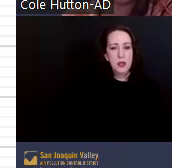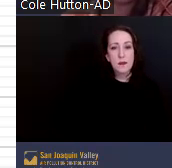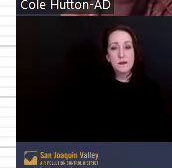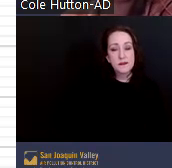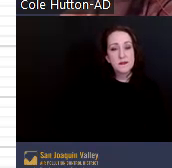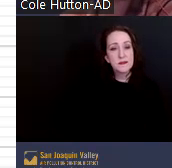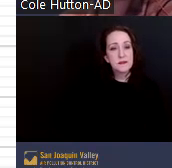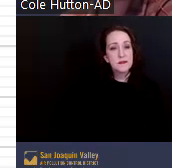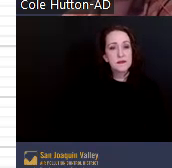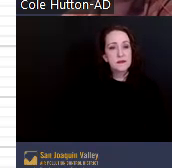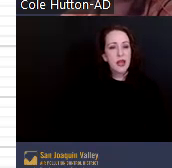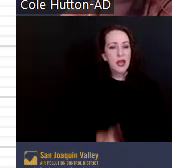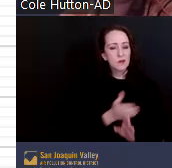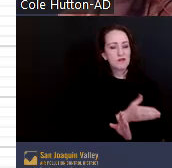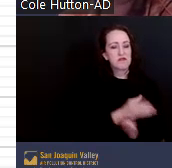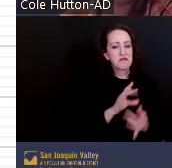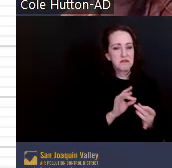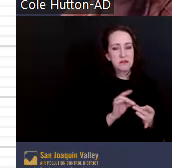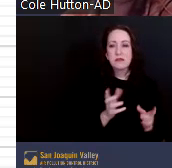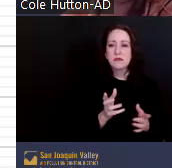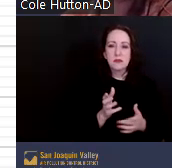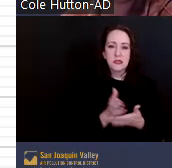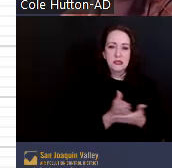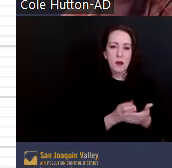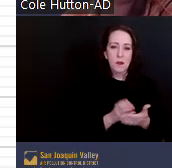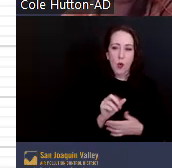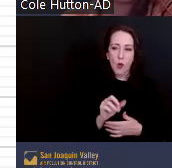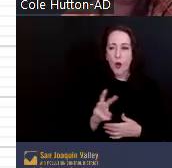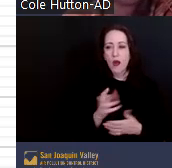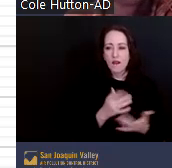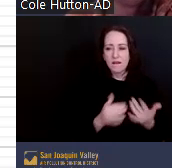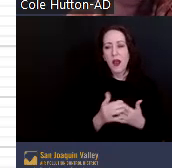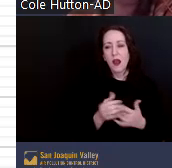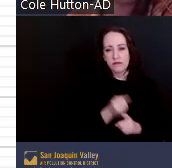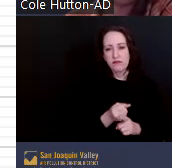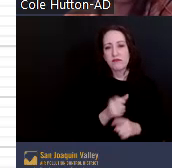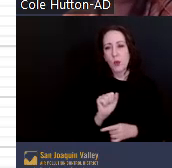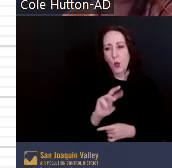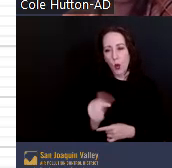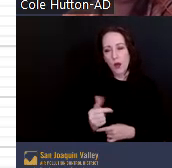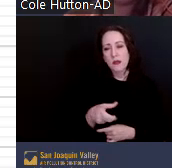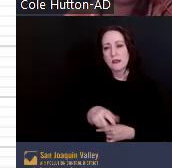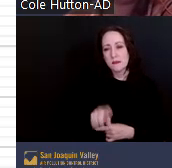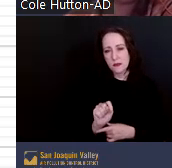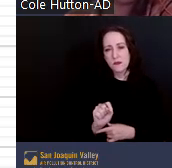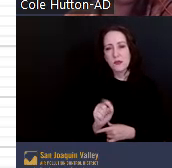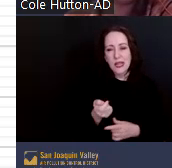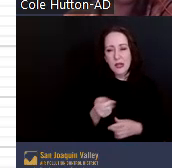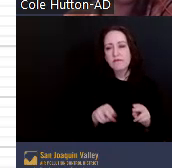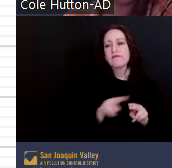And like I previously stated, there was some wildfire impacts in August and September. So they're slightly higher